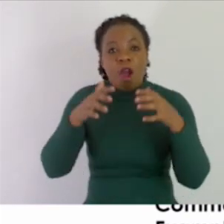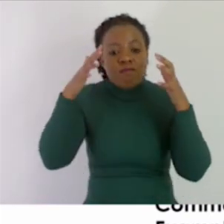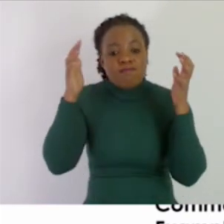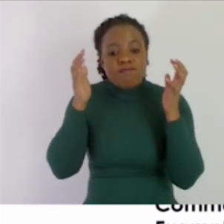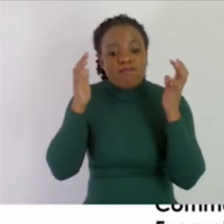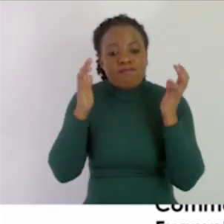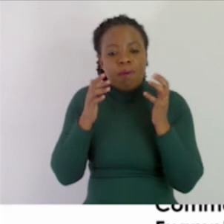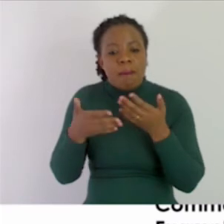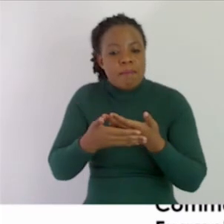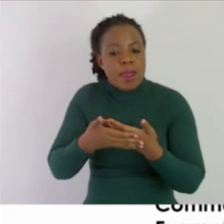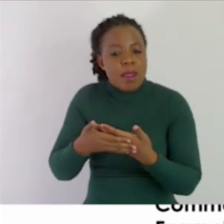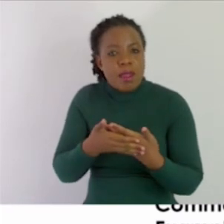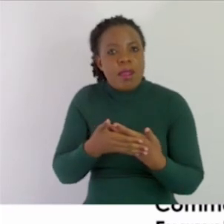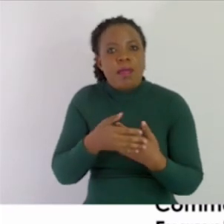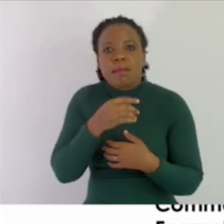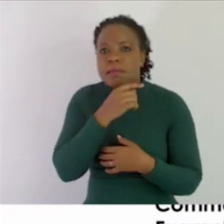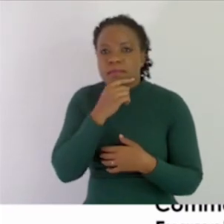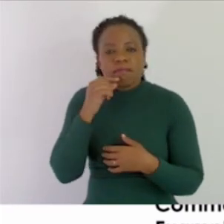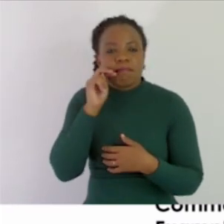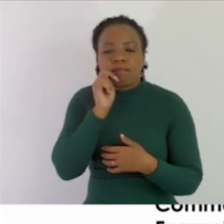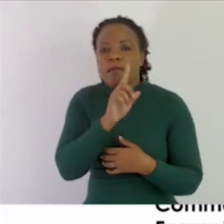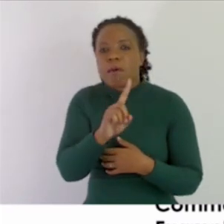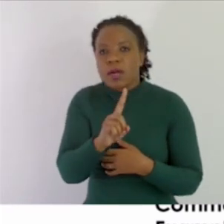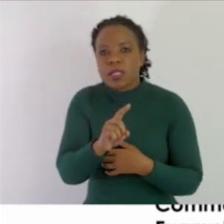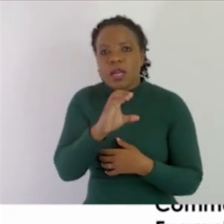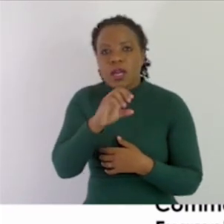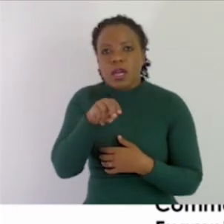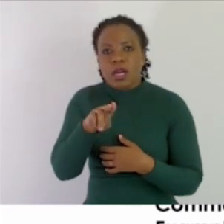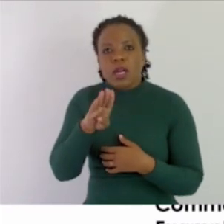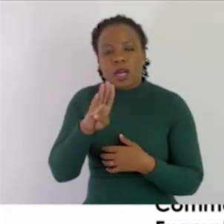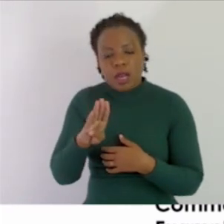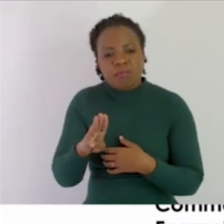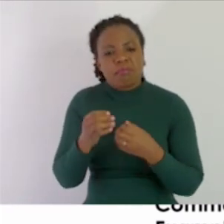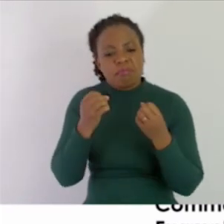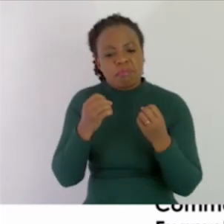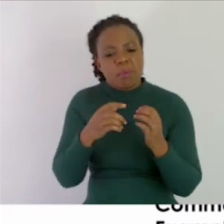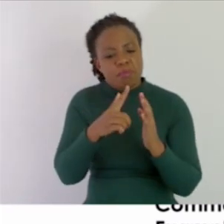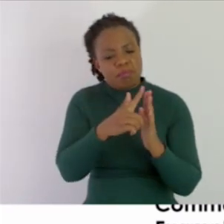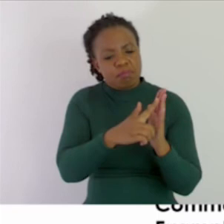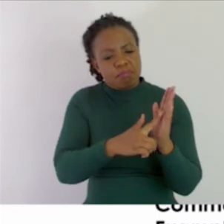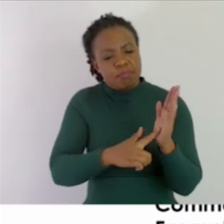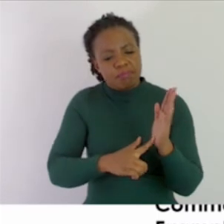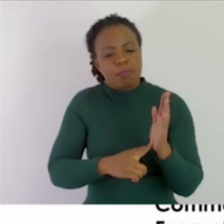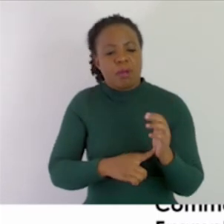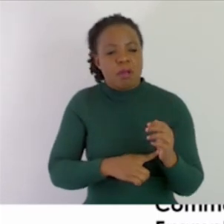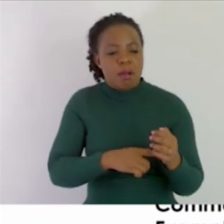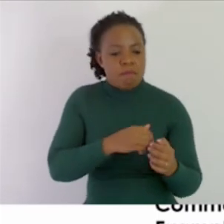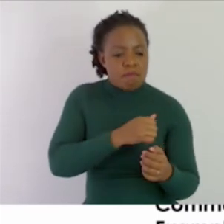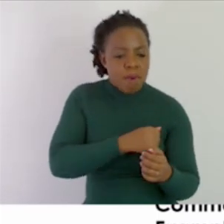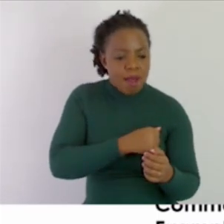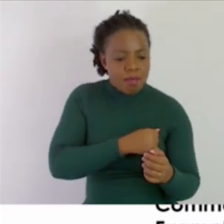cub. We can go on and on and on listing the adult